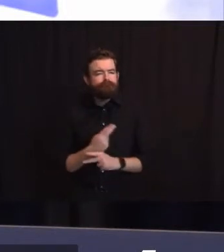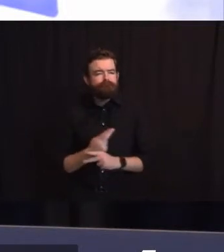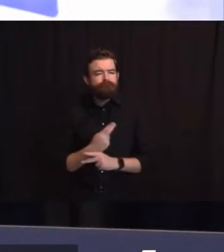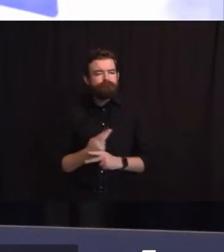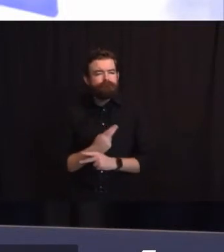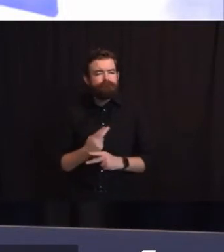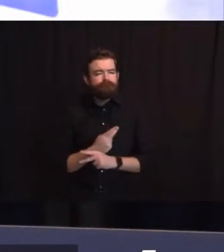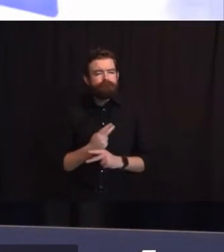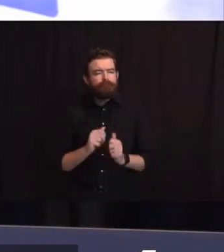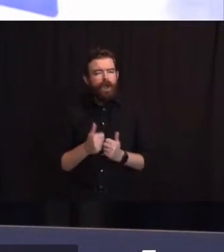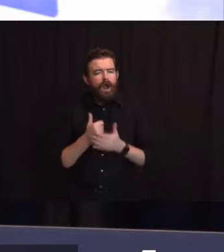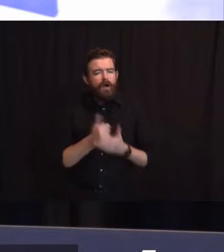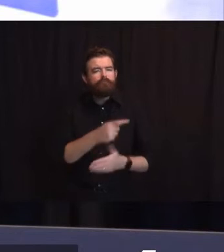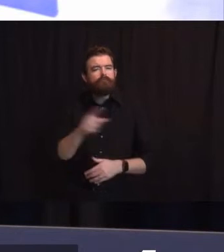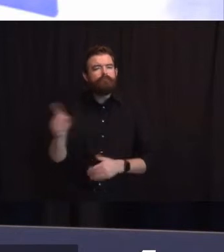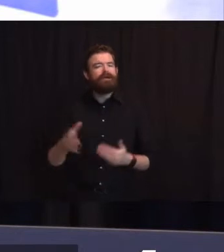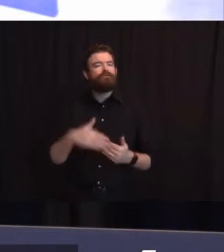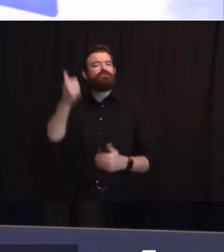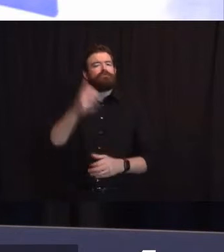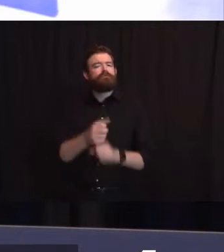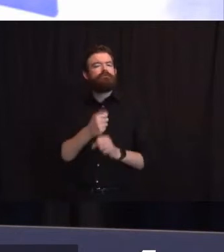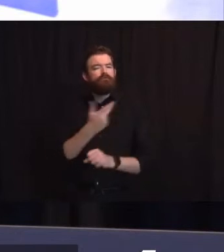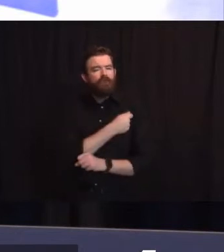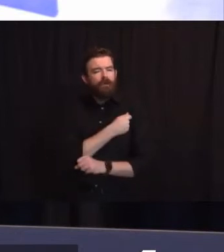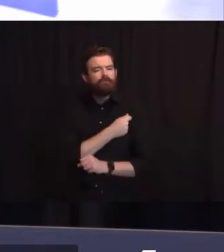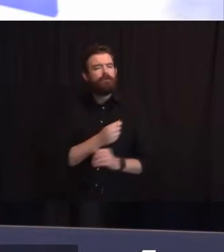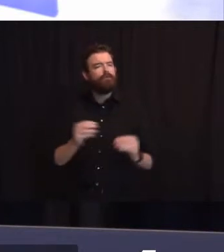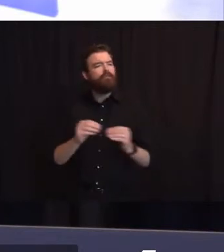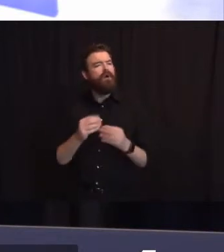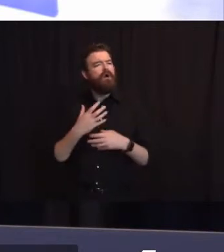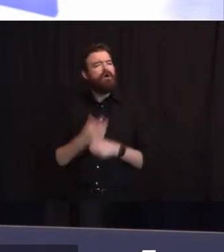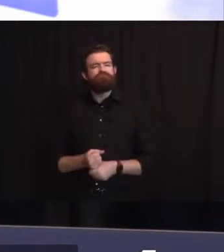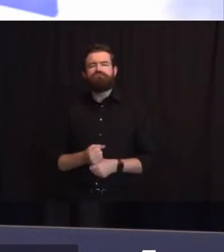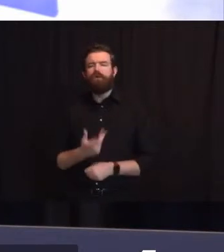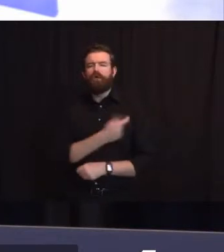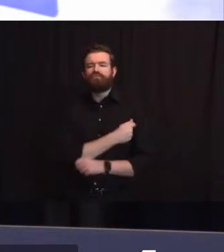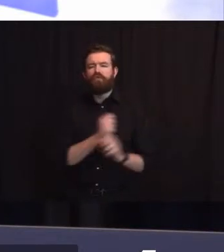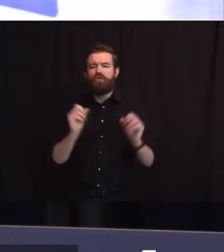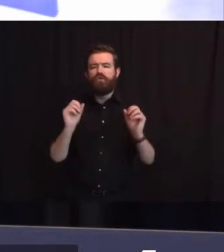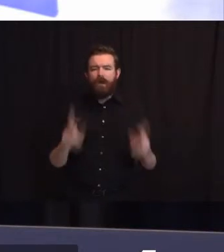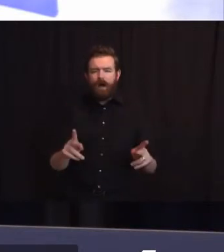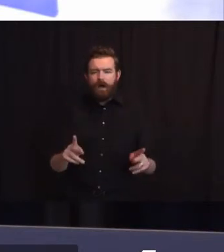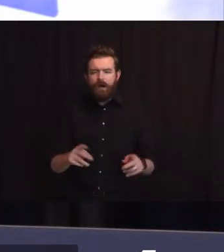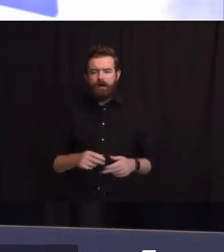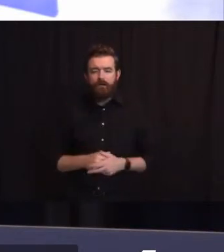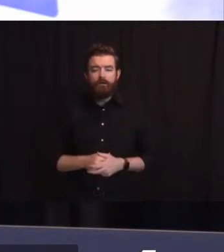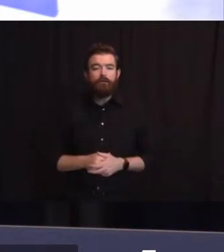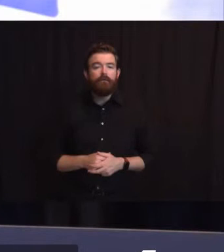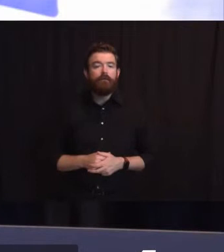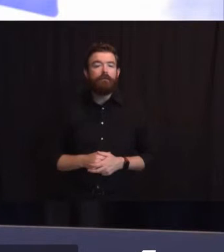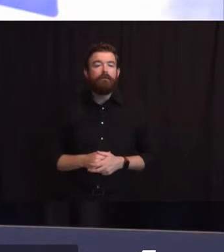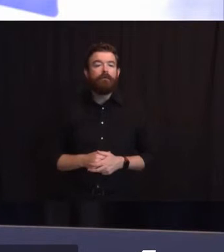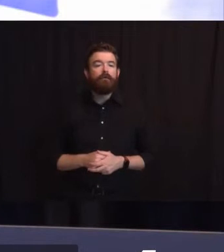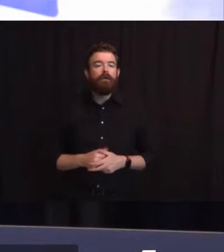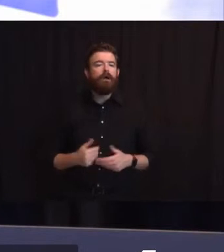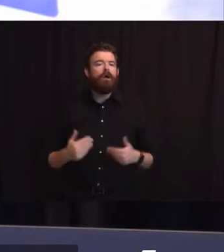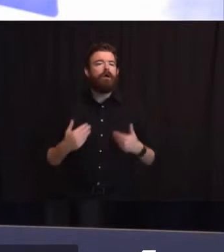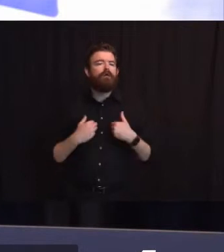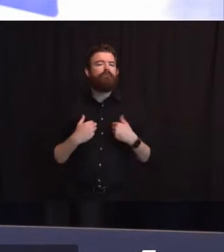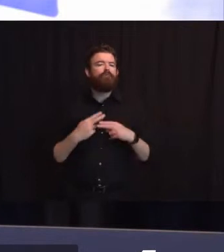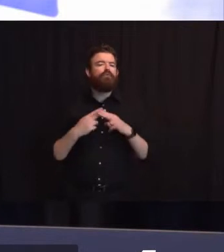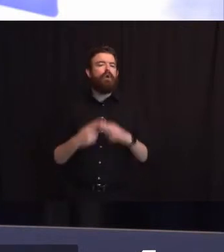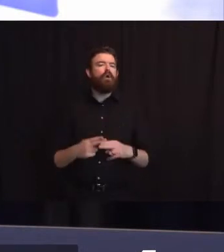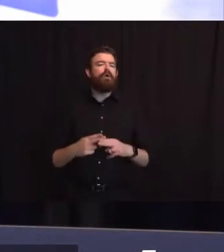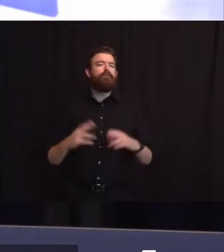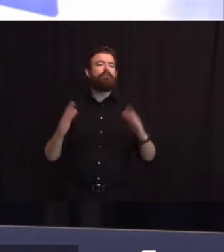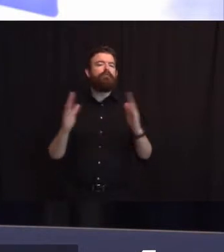build confidence in the vaccines. In the last 2 weeks, the COVID-19 Community Corps have been in Newark, East Orange,